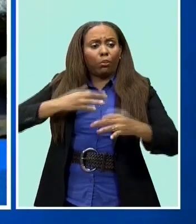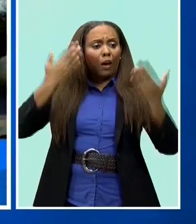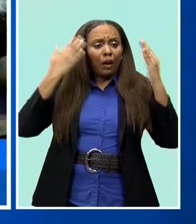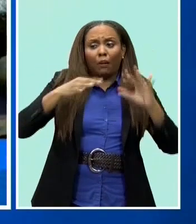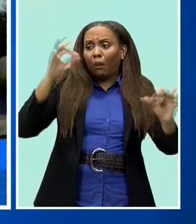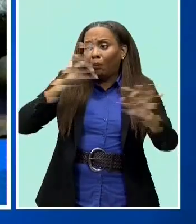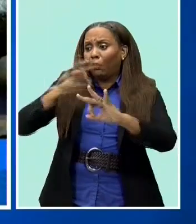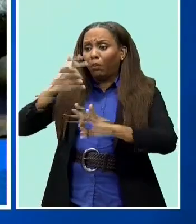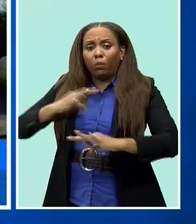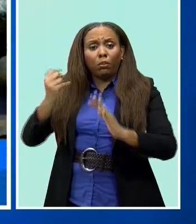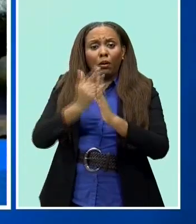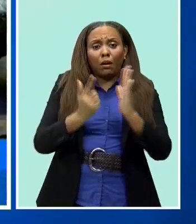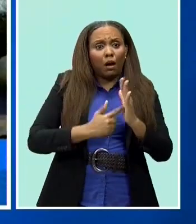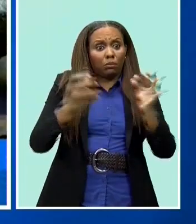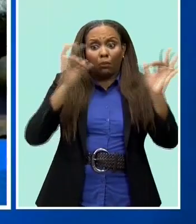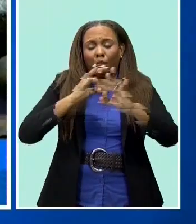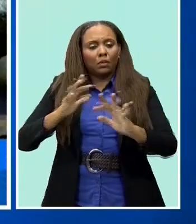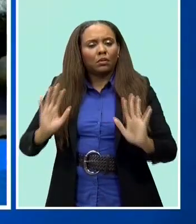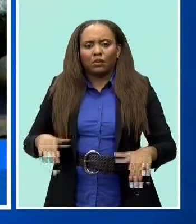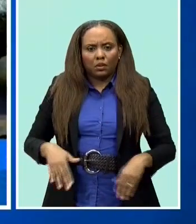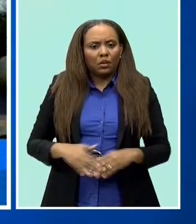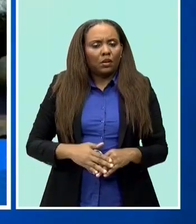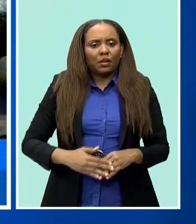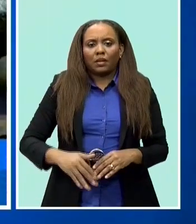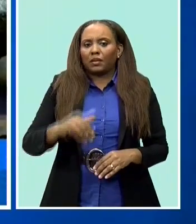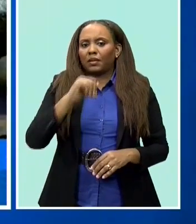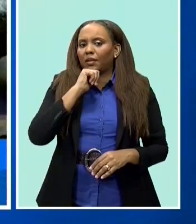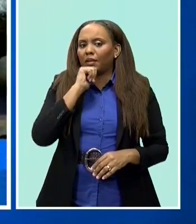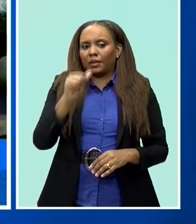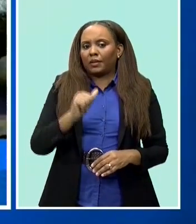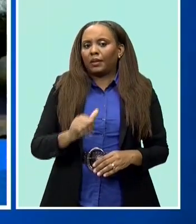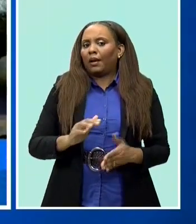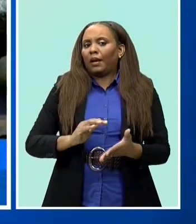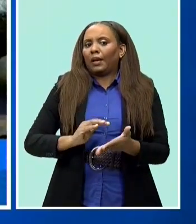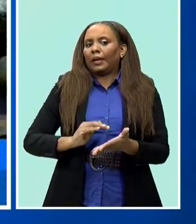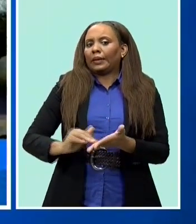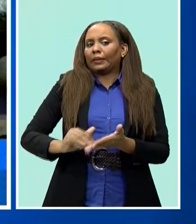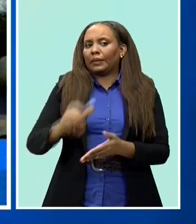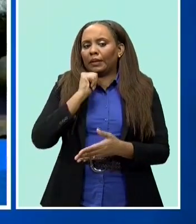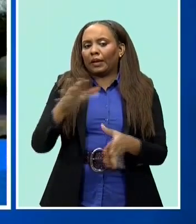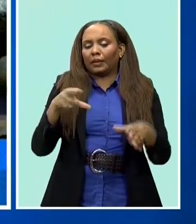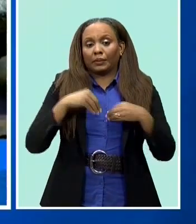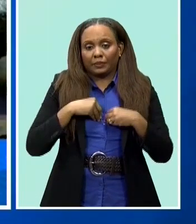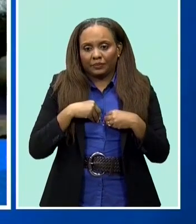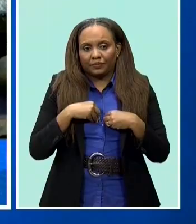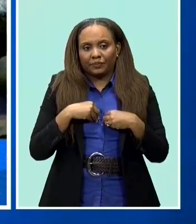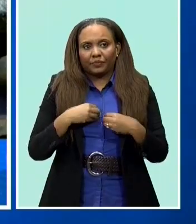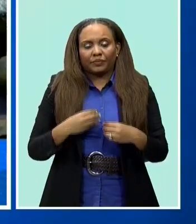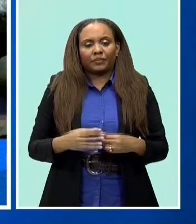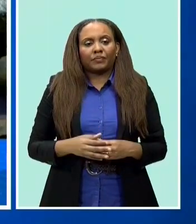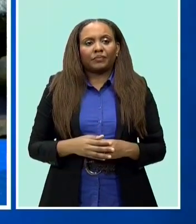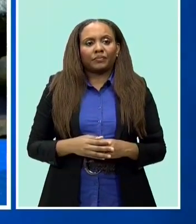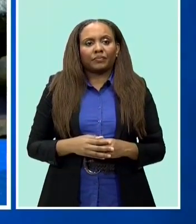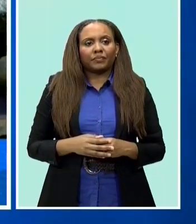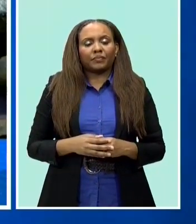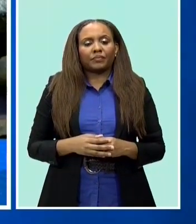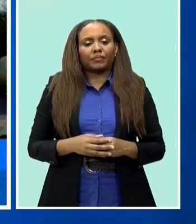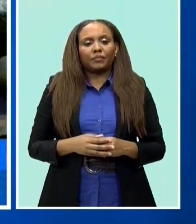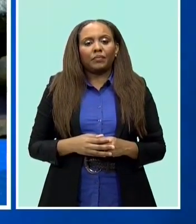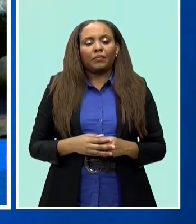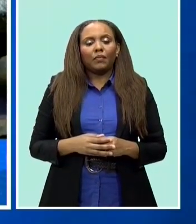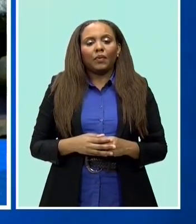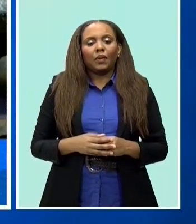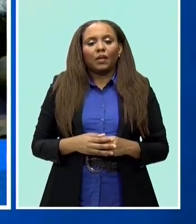don't know that there are laws in place, because ignorance of the law is no excuse. So it's a force that is moving. We have a